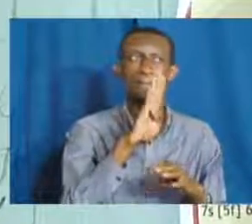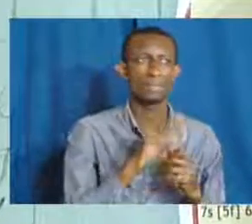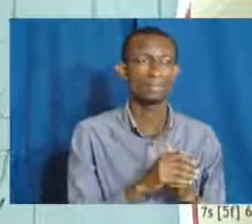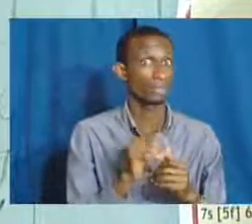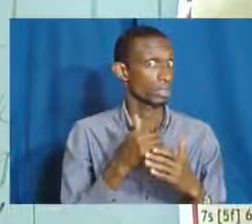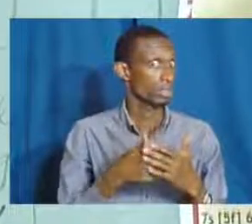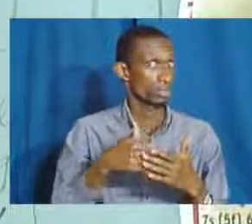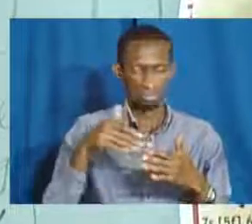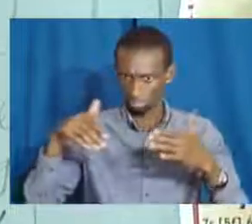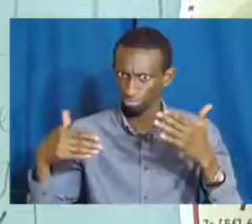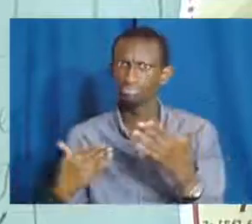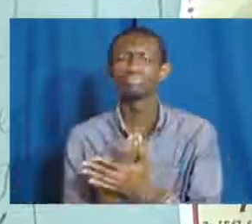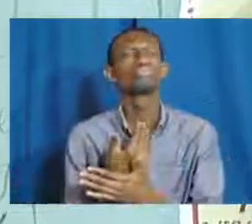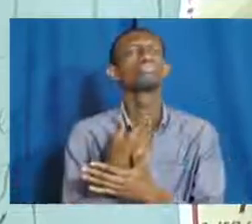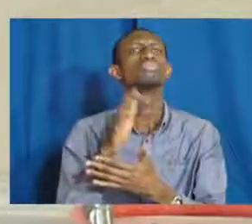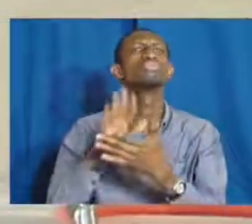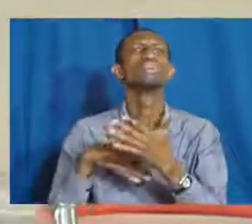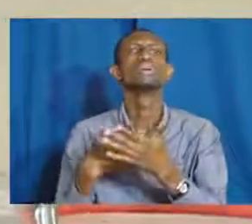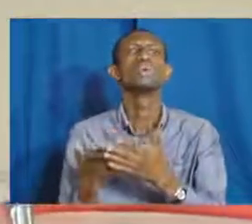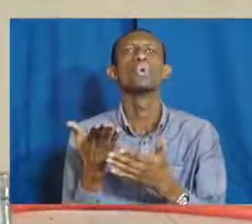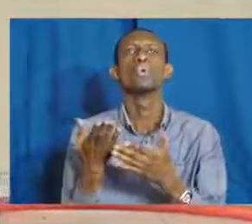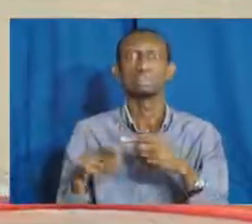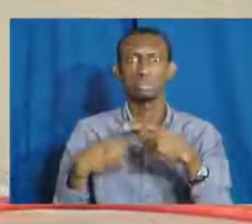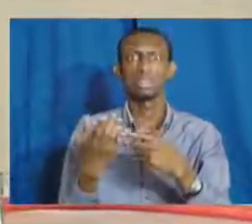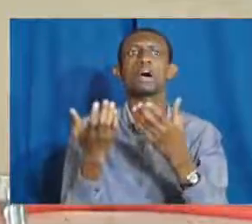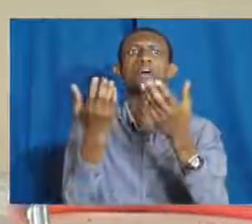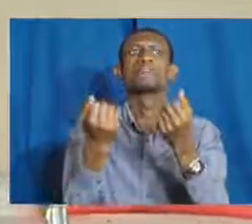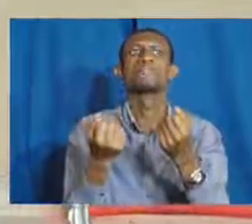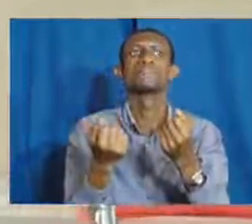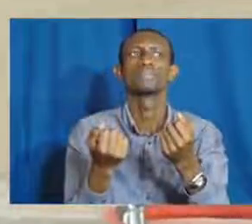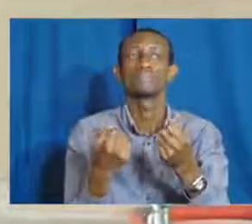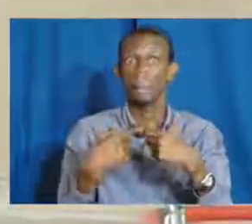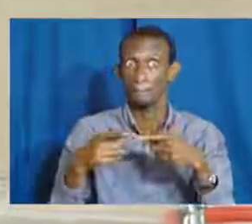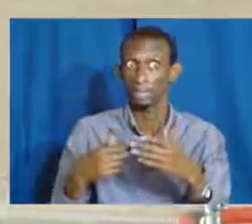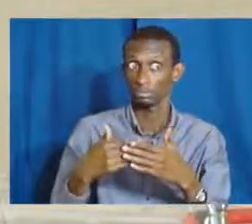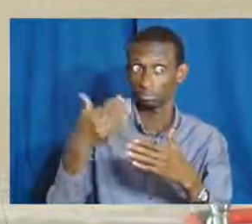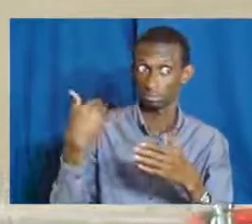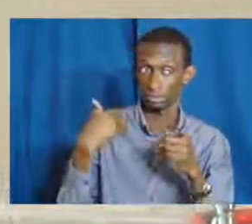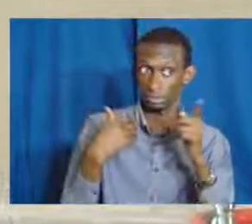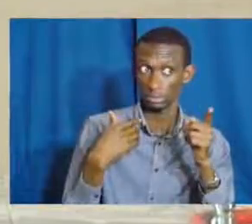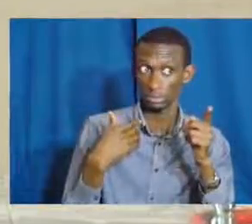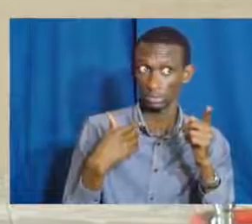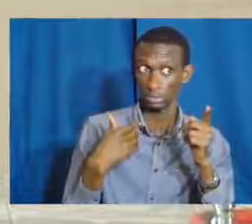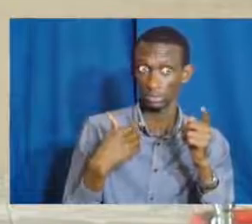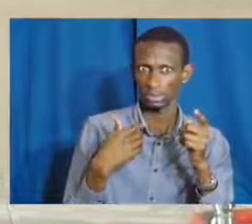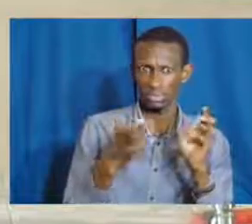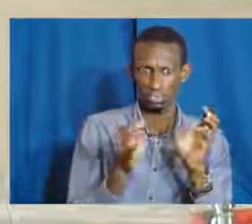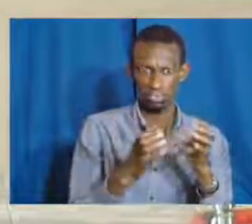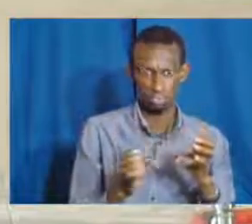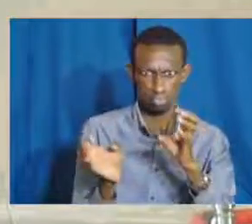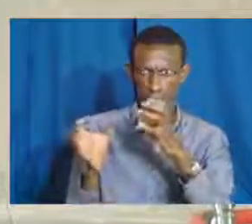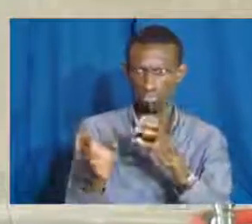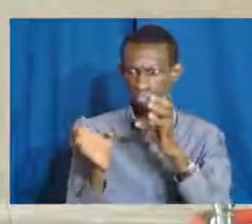modern periodic table, we still have the groups, but in the groups we no longer have according to